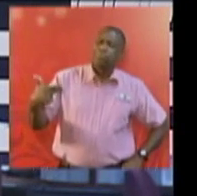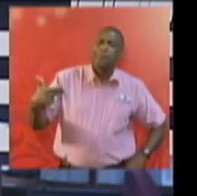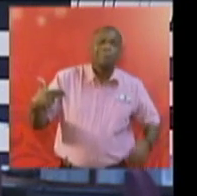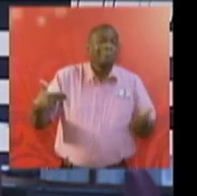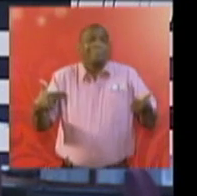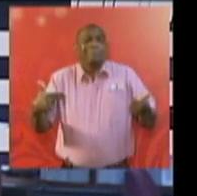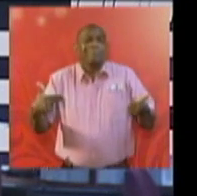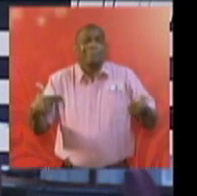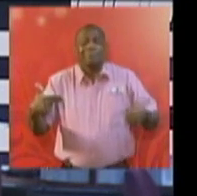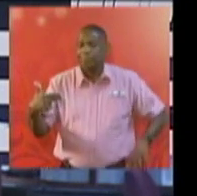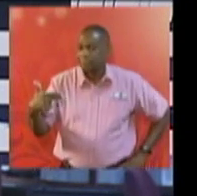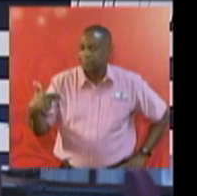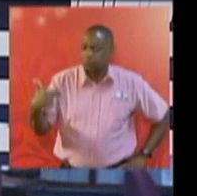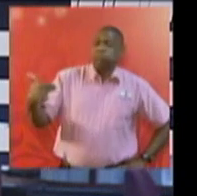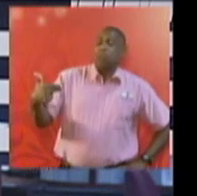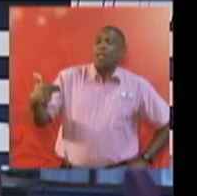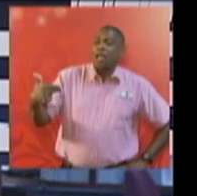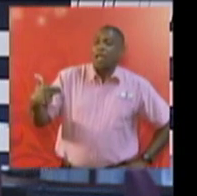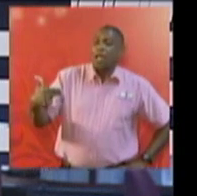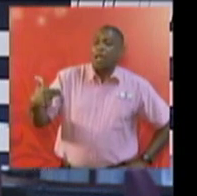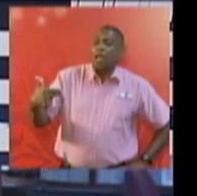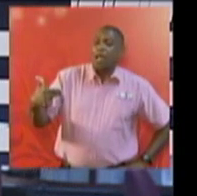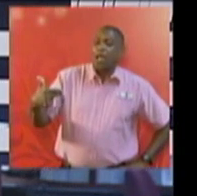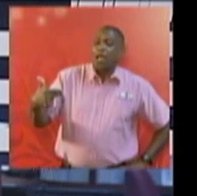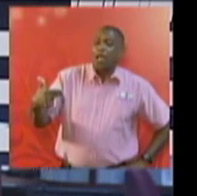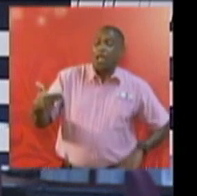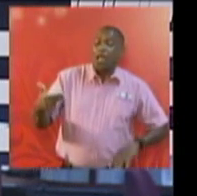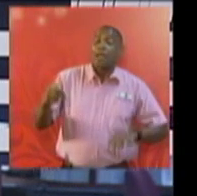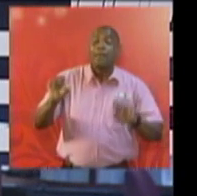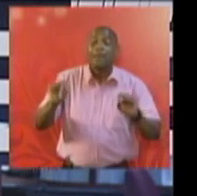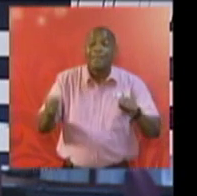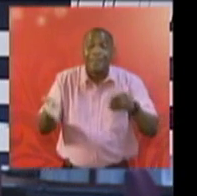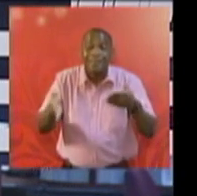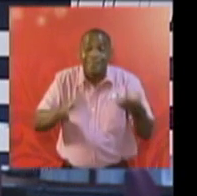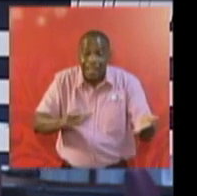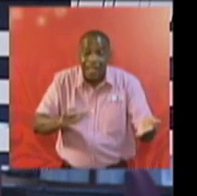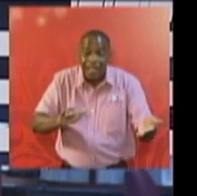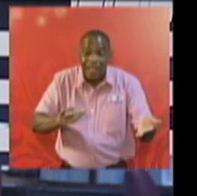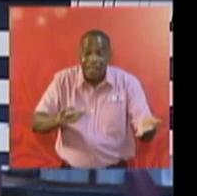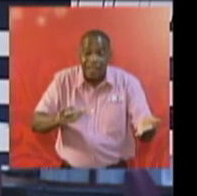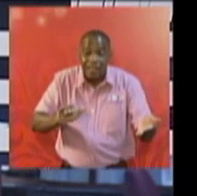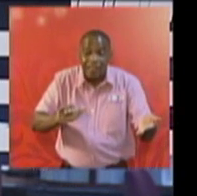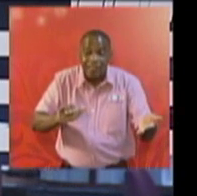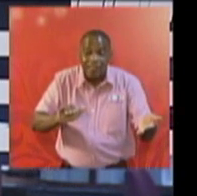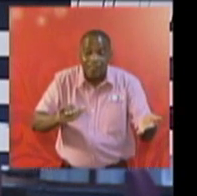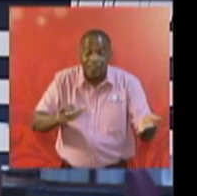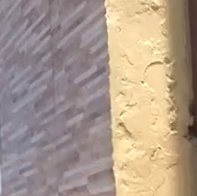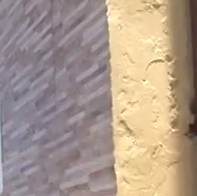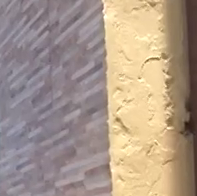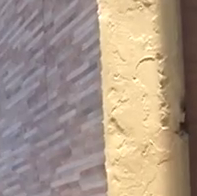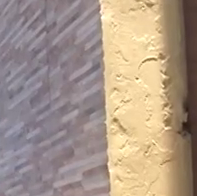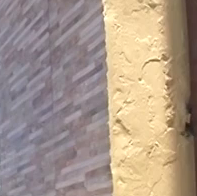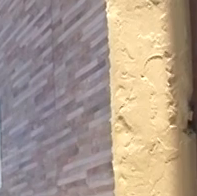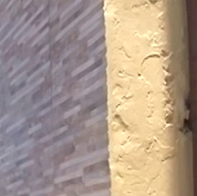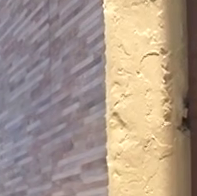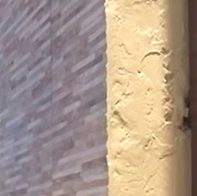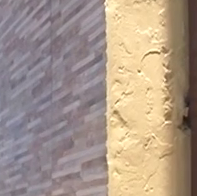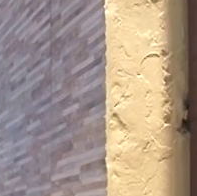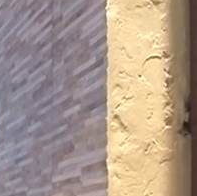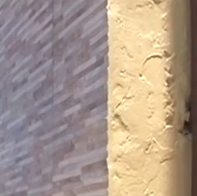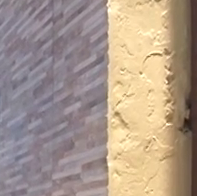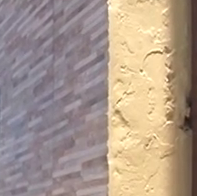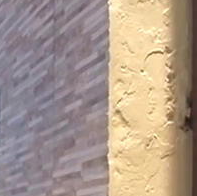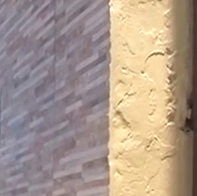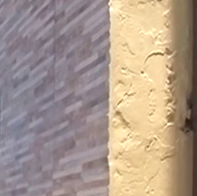others. Cut down the congregation of people together. Let's reduce the chance of you getting this disease. Crystal Wilson,